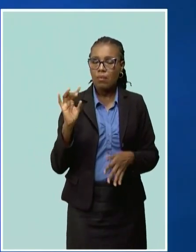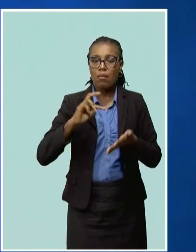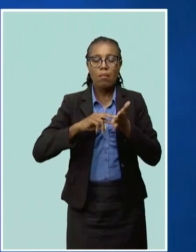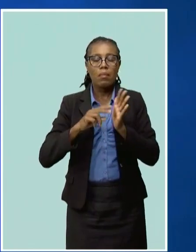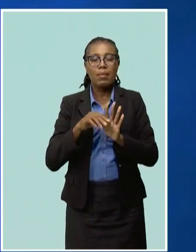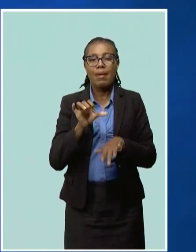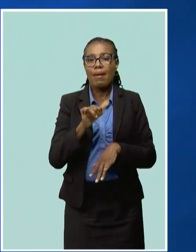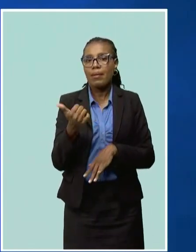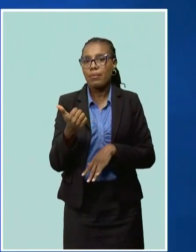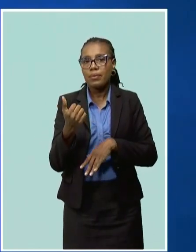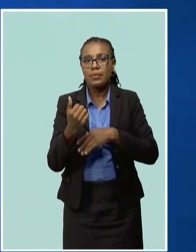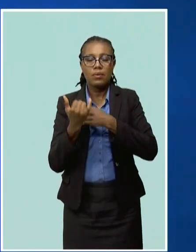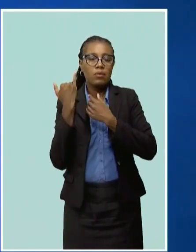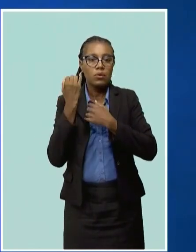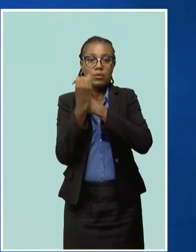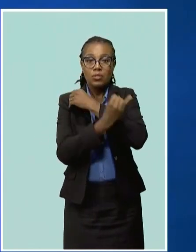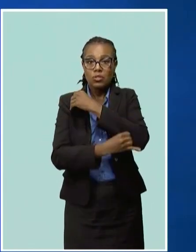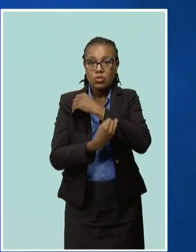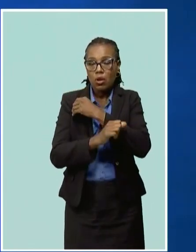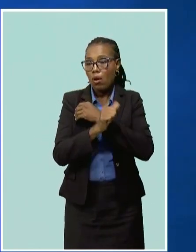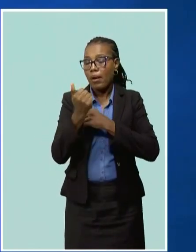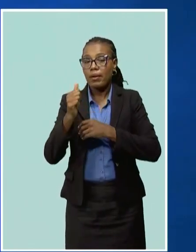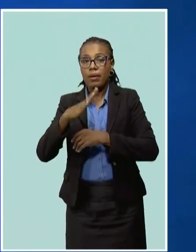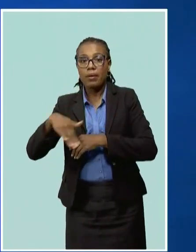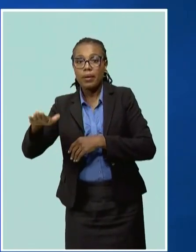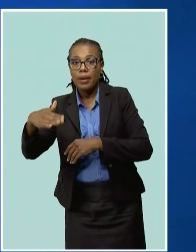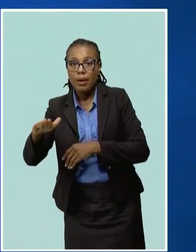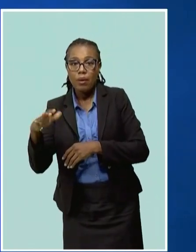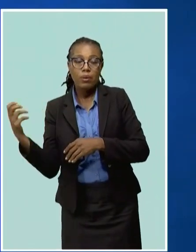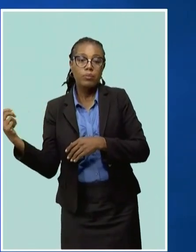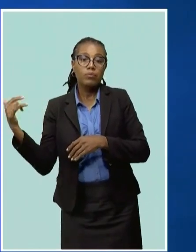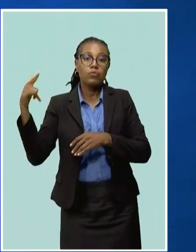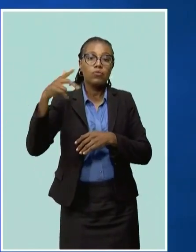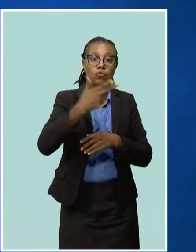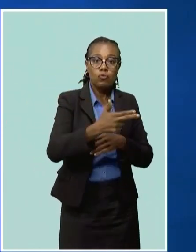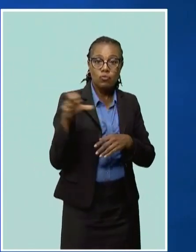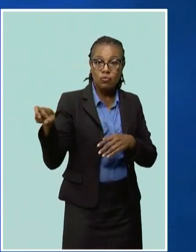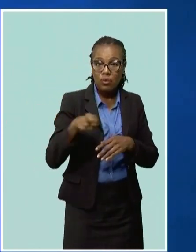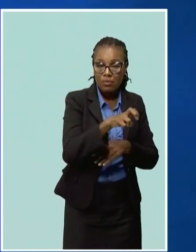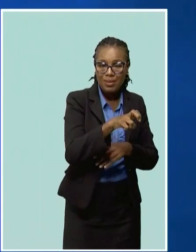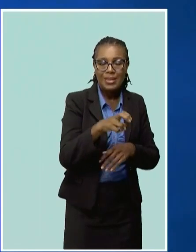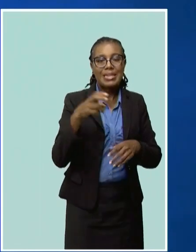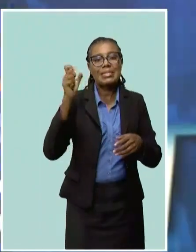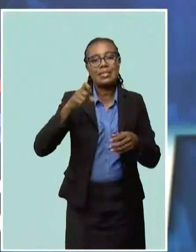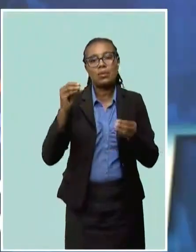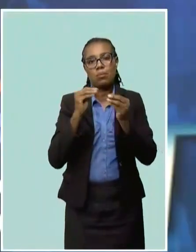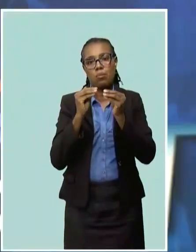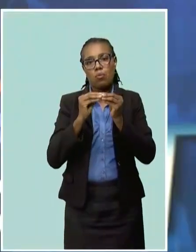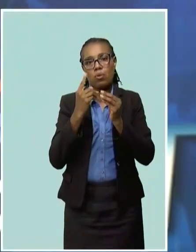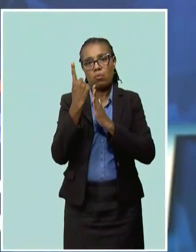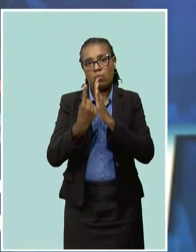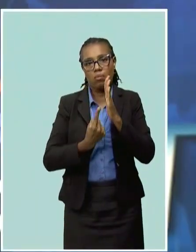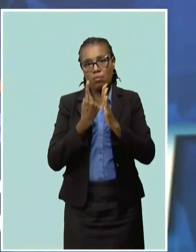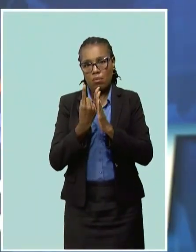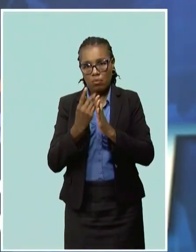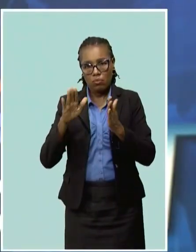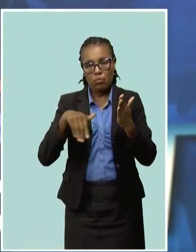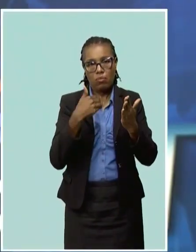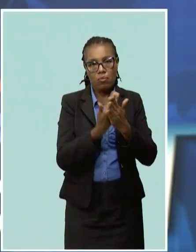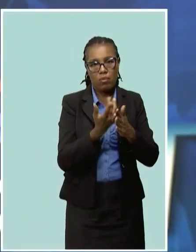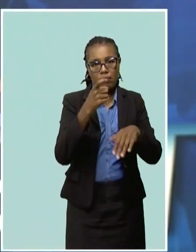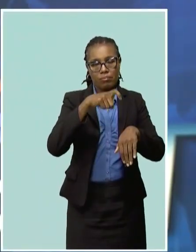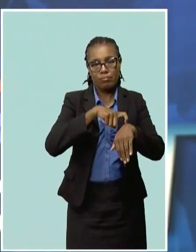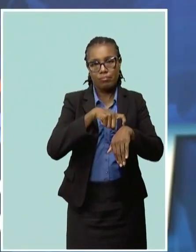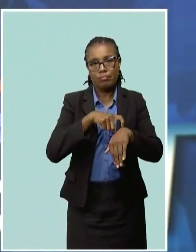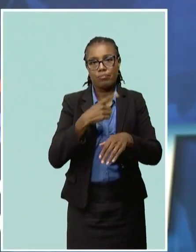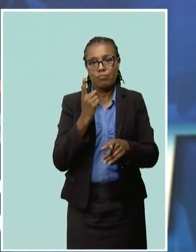anywhere other than St. John, you're going to need more than an hour to get there, just to get through the traffic. The Transport Board is improving